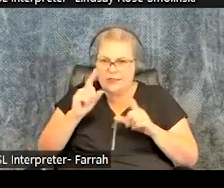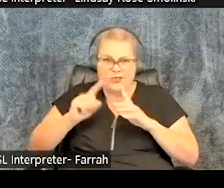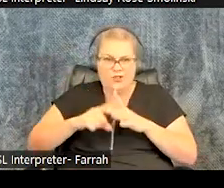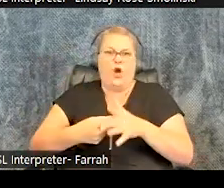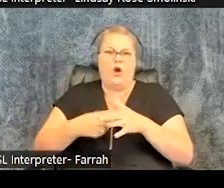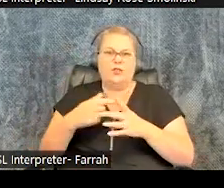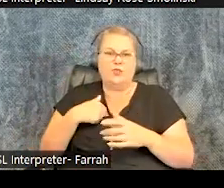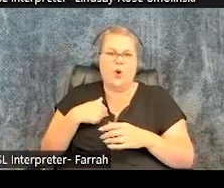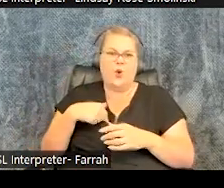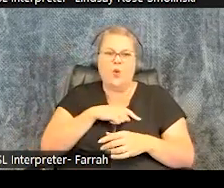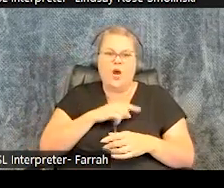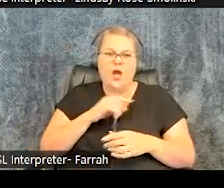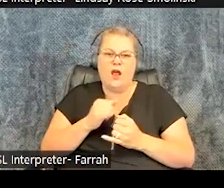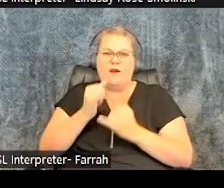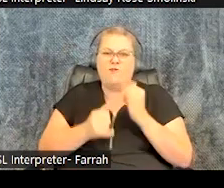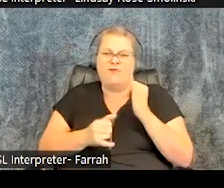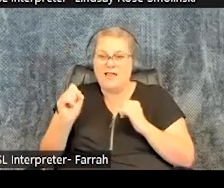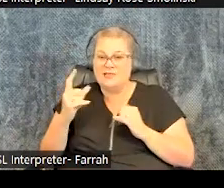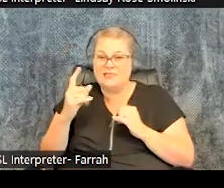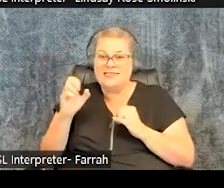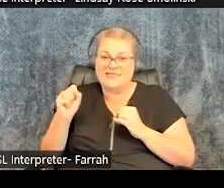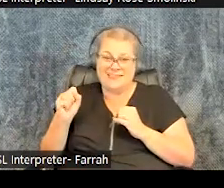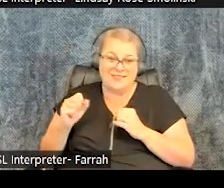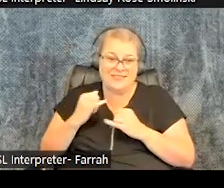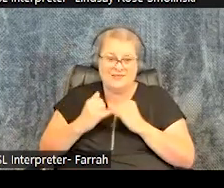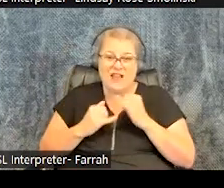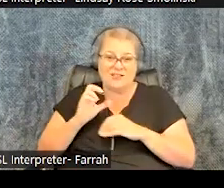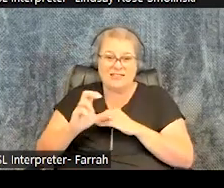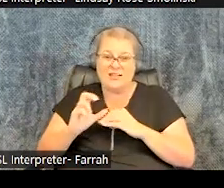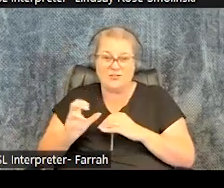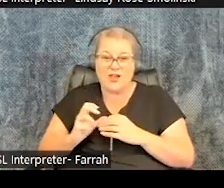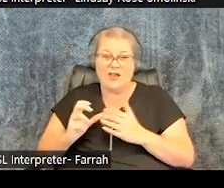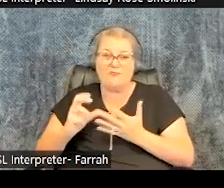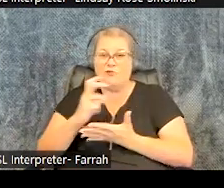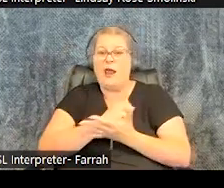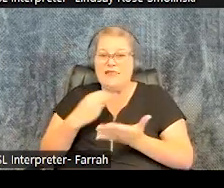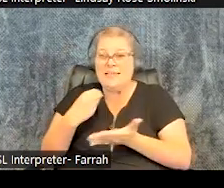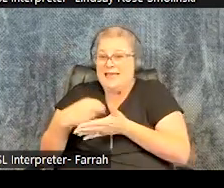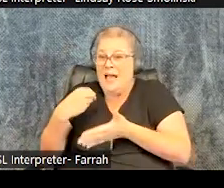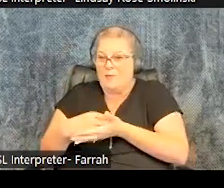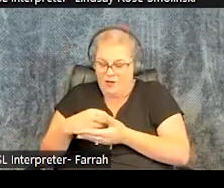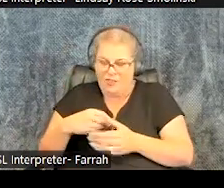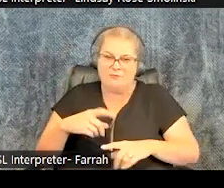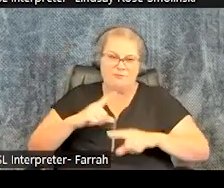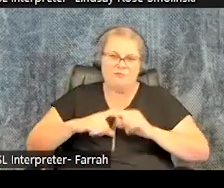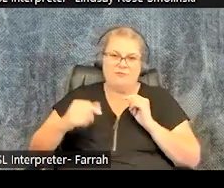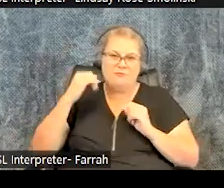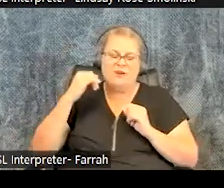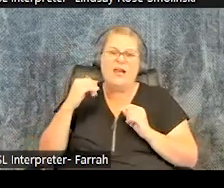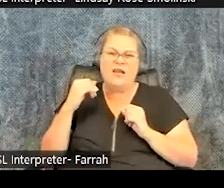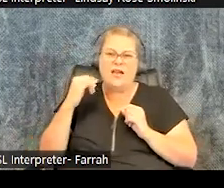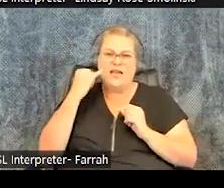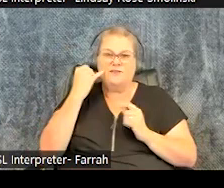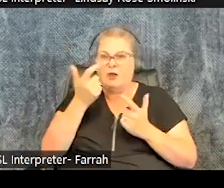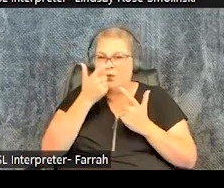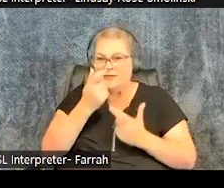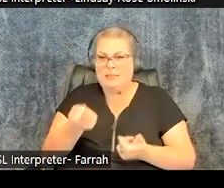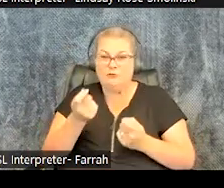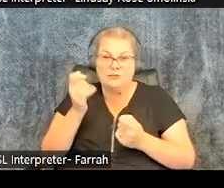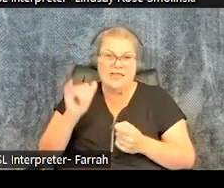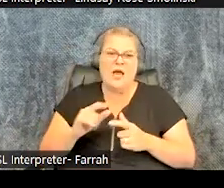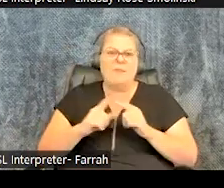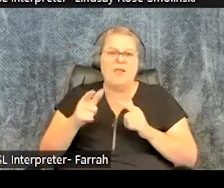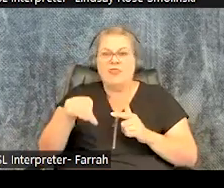raising capital if anybody's interested in joining us on that part of our journey. But these large